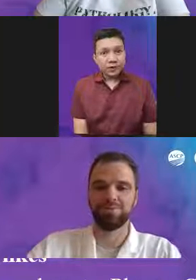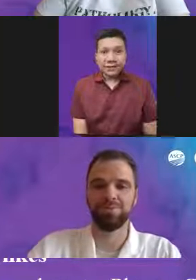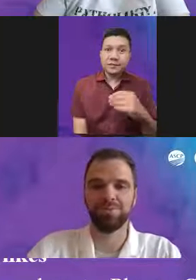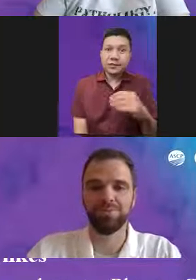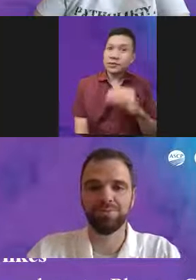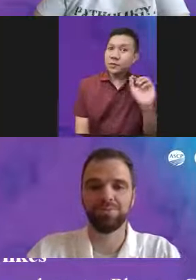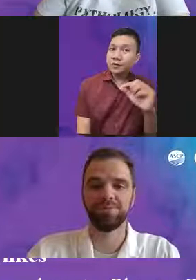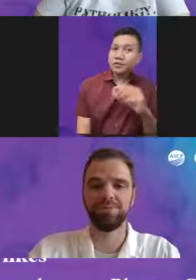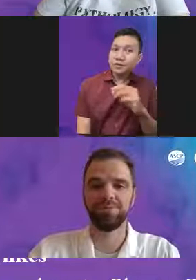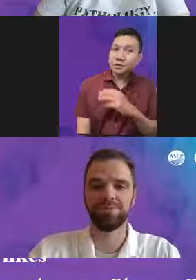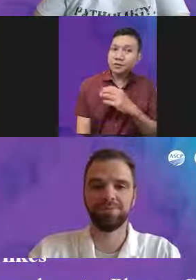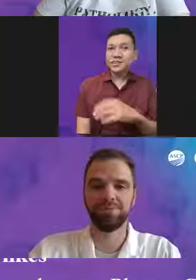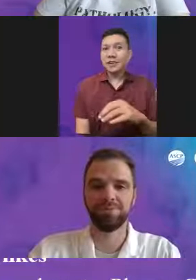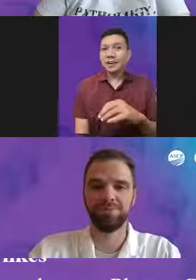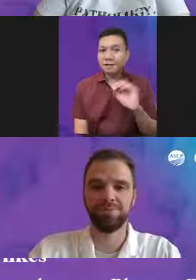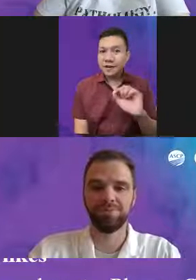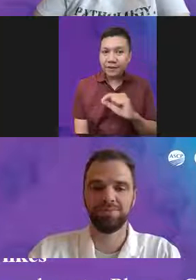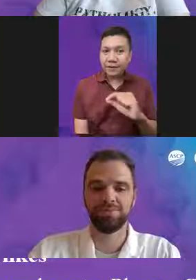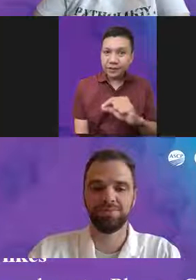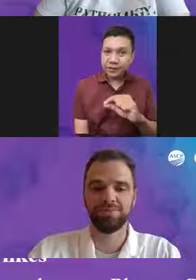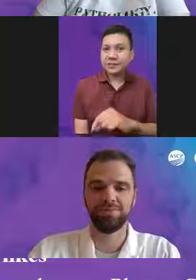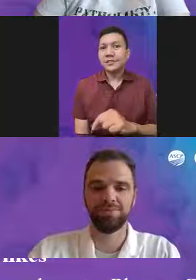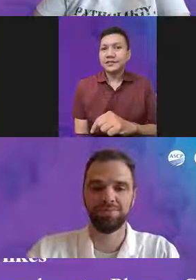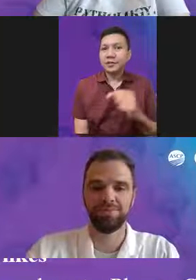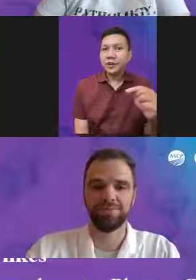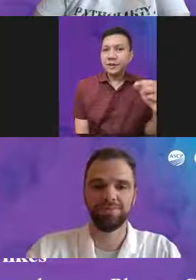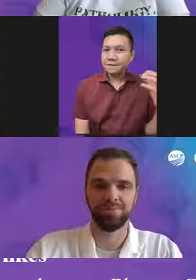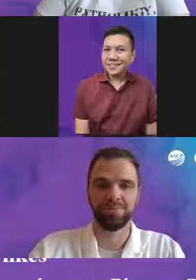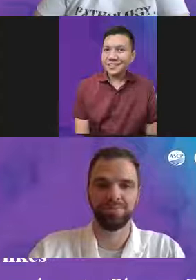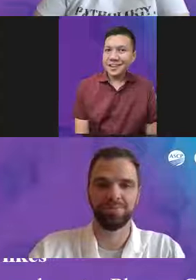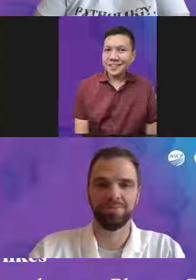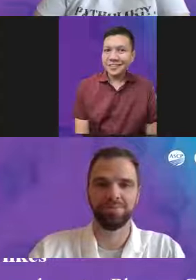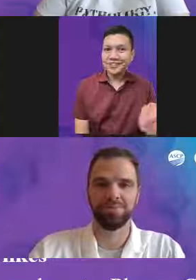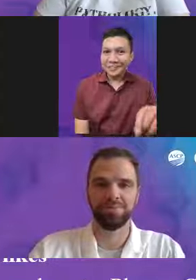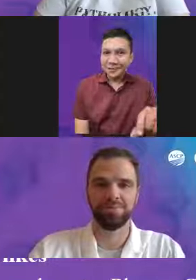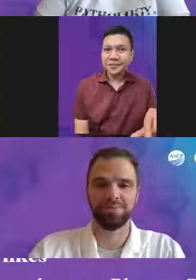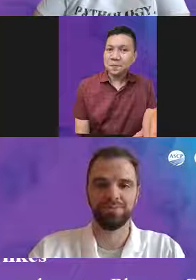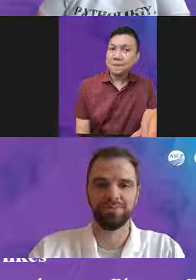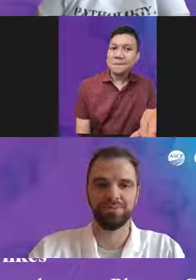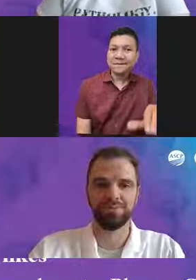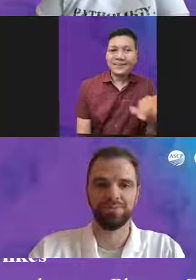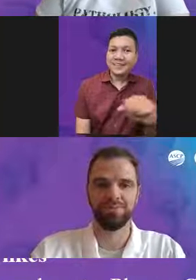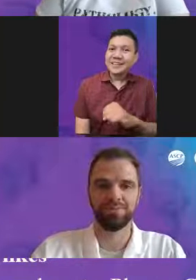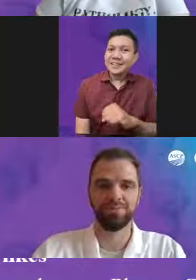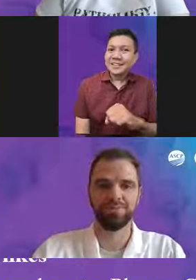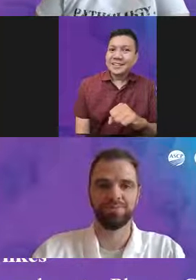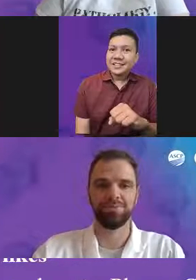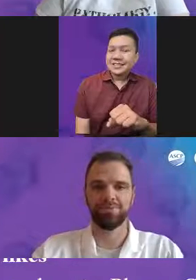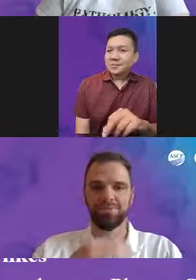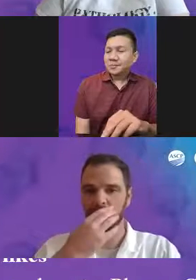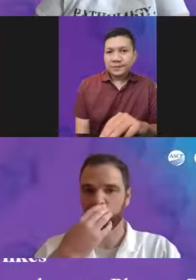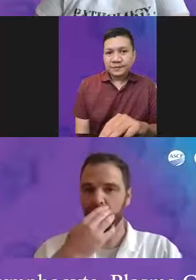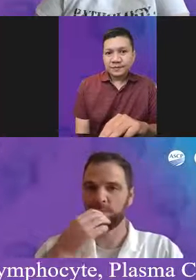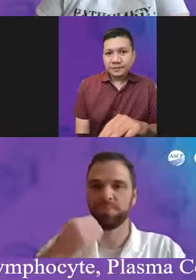to report it. So those clues are very, very important. You know, we are the investigators. So we're going to